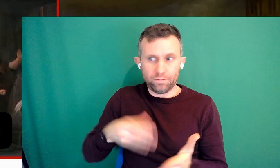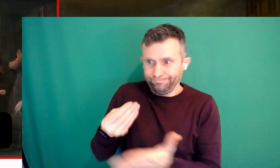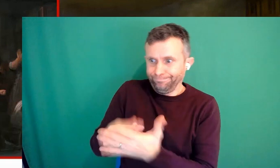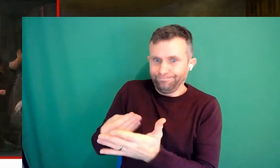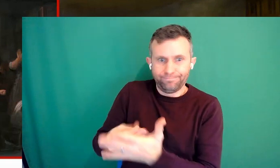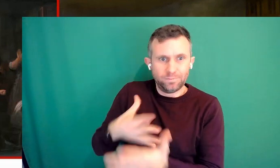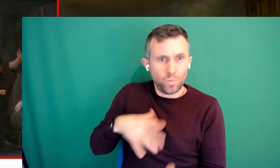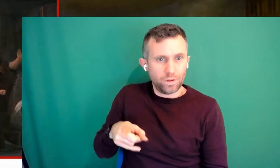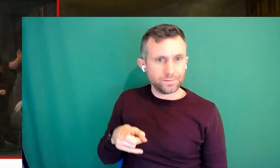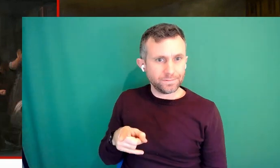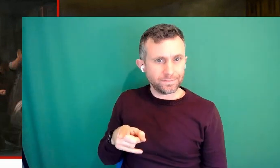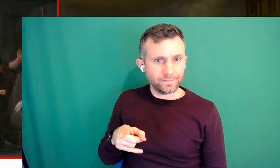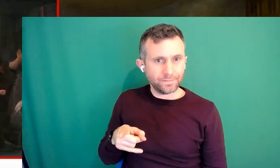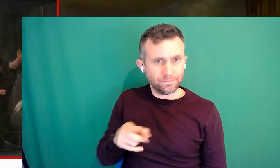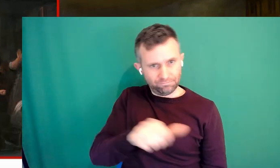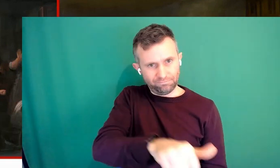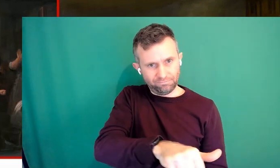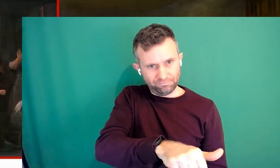from.